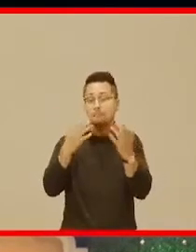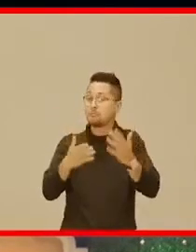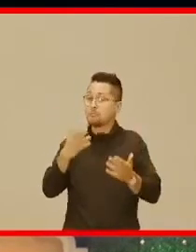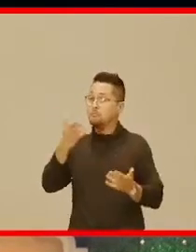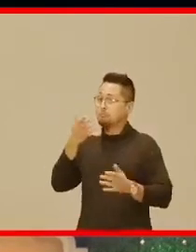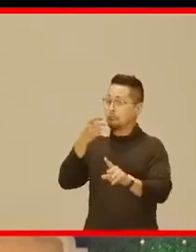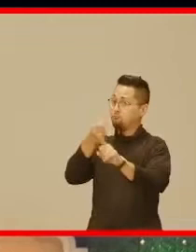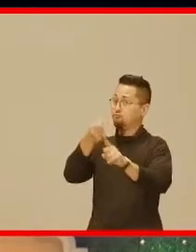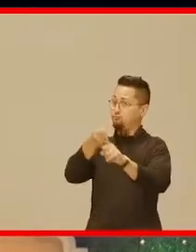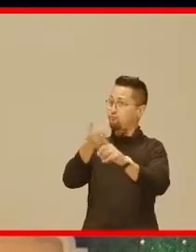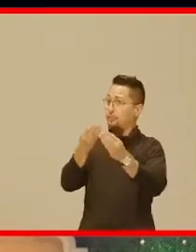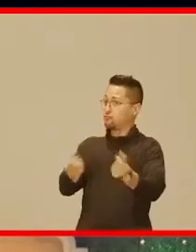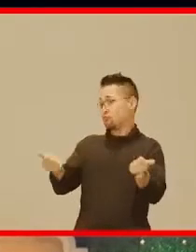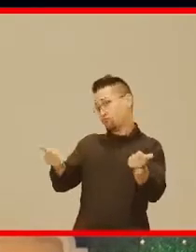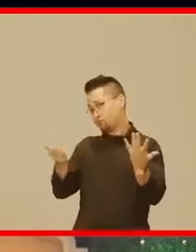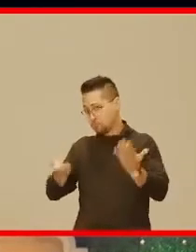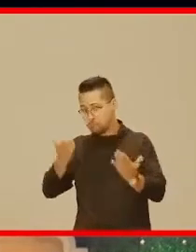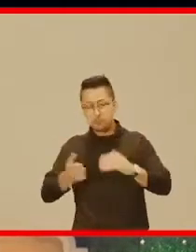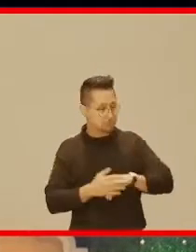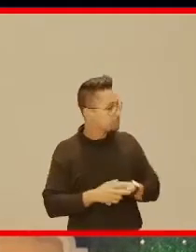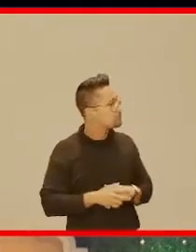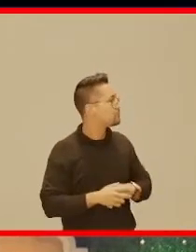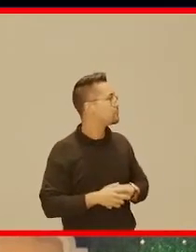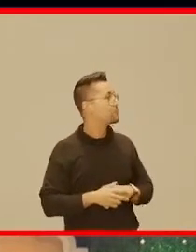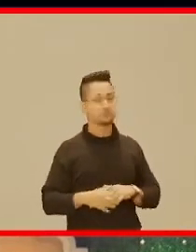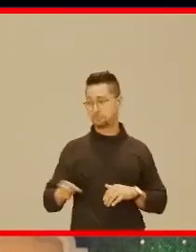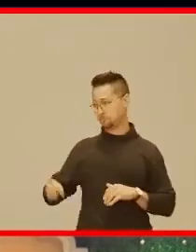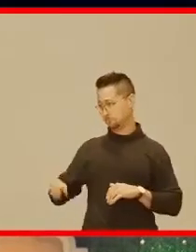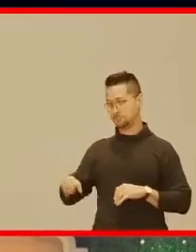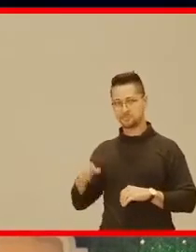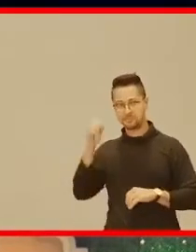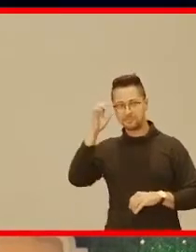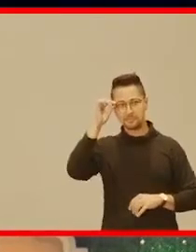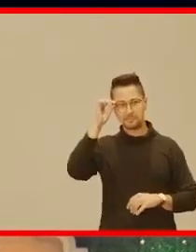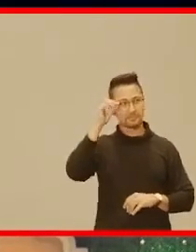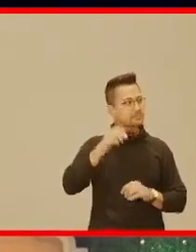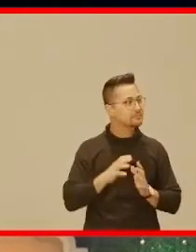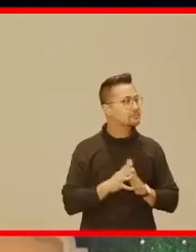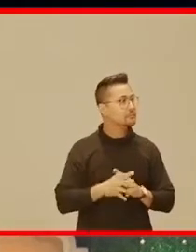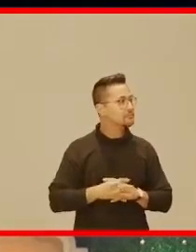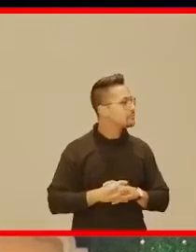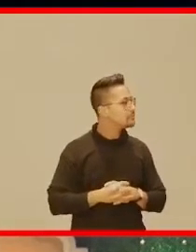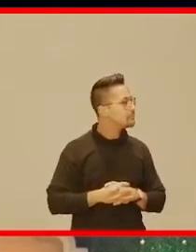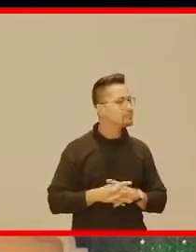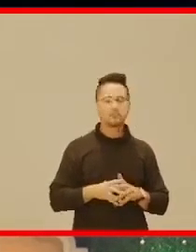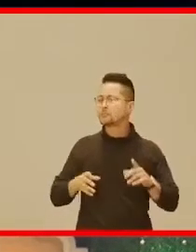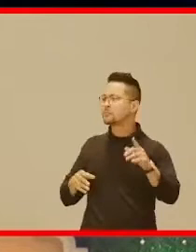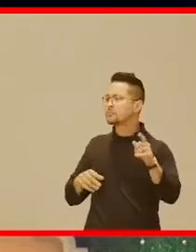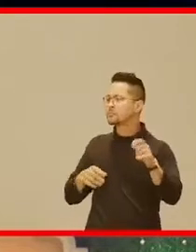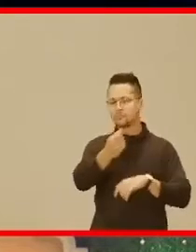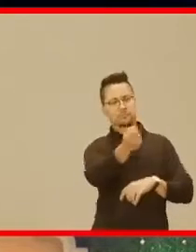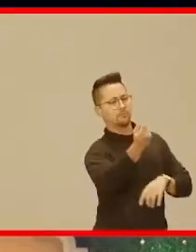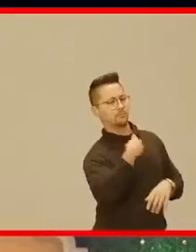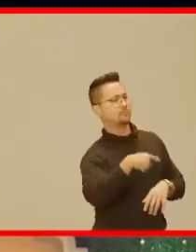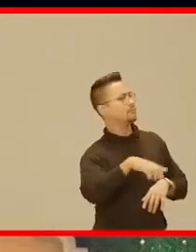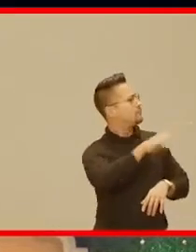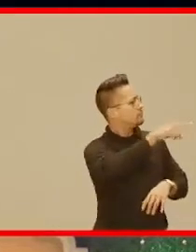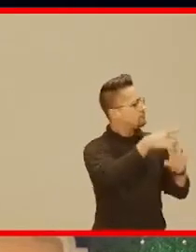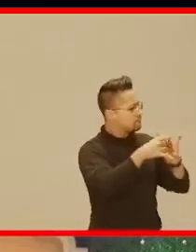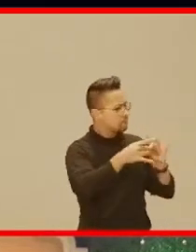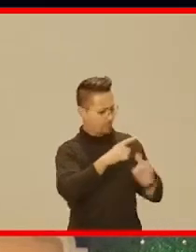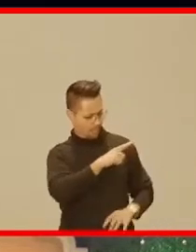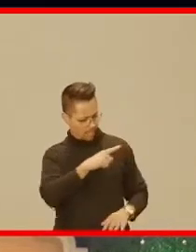Yes, which would be easier. Oh, yeah. So you mentioned that the legislature,